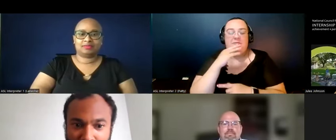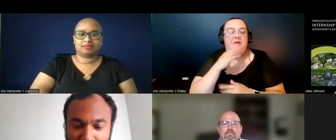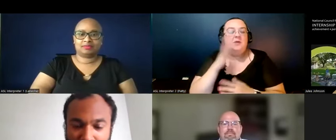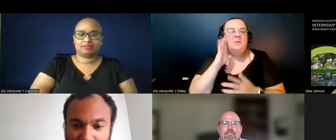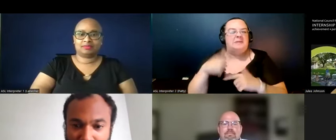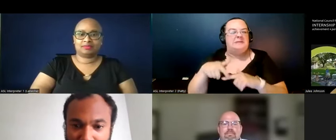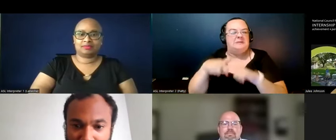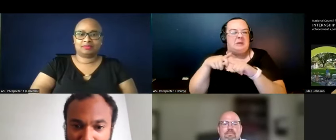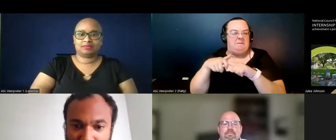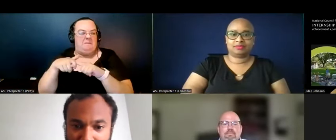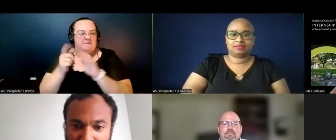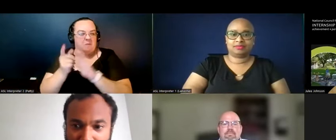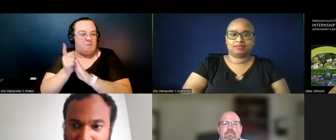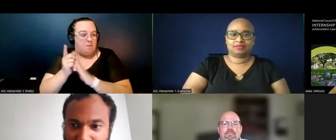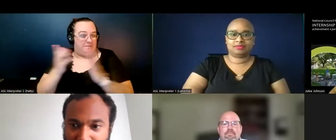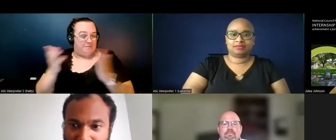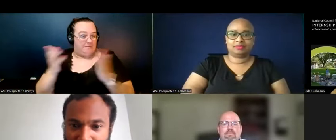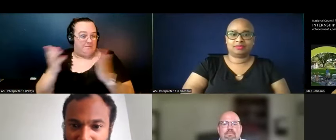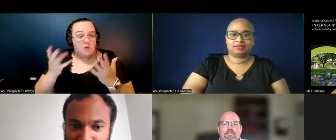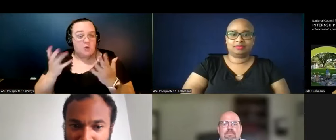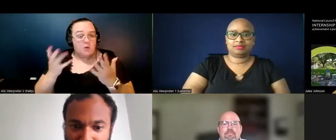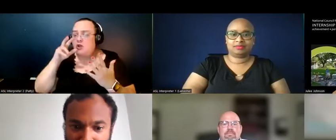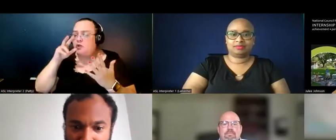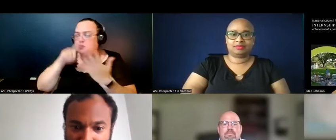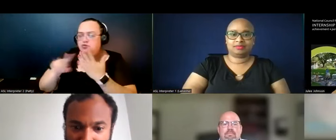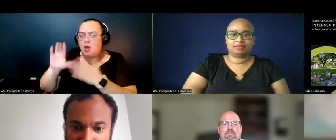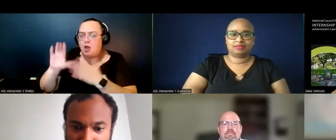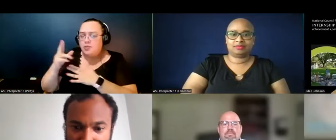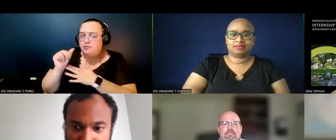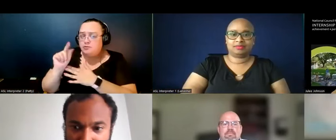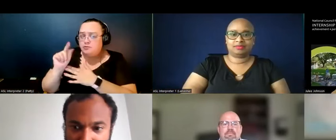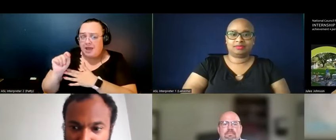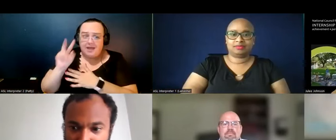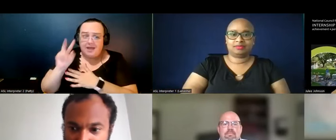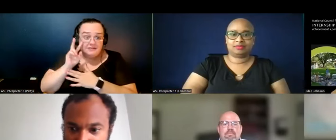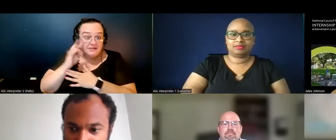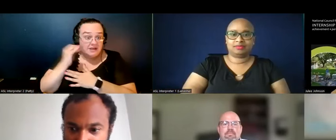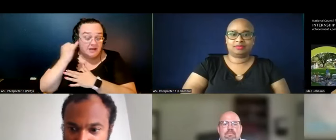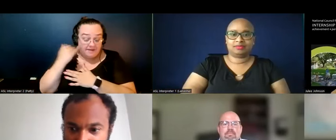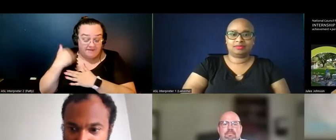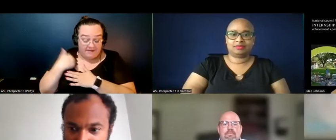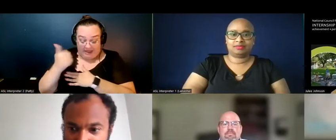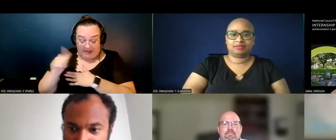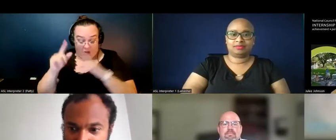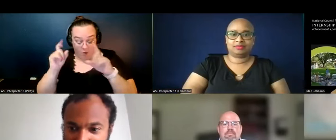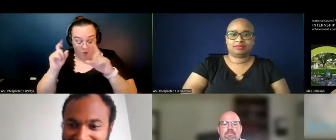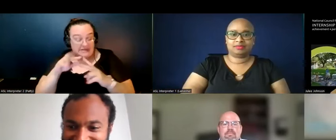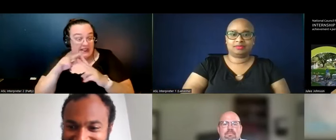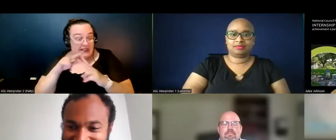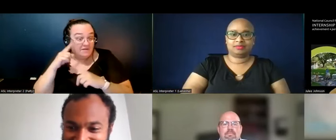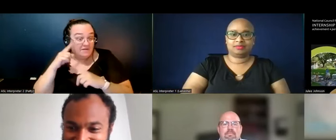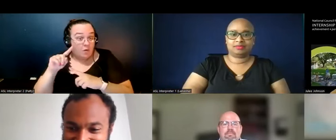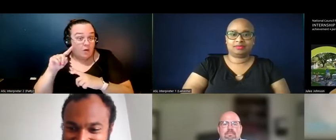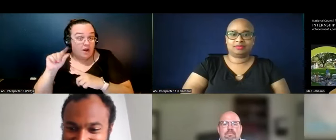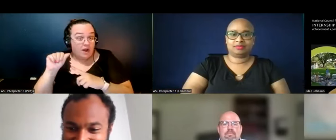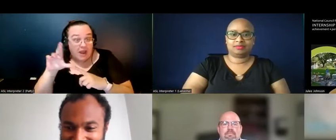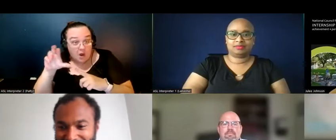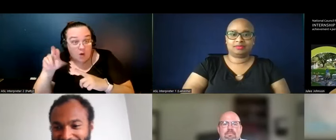and look in the chat and see if there are any questions for either Aaron or